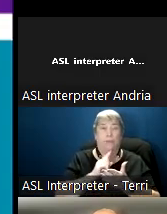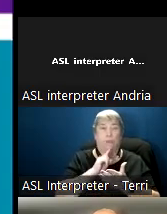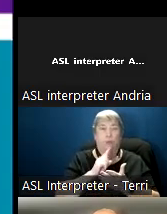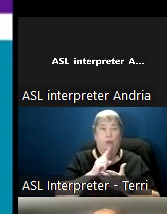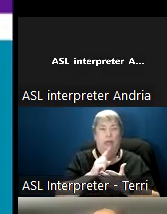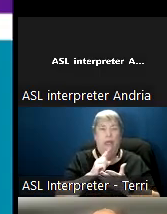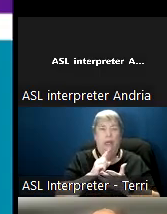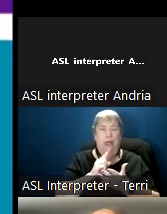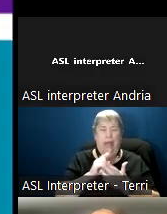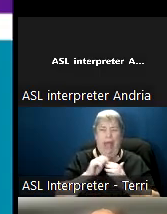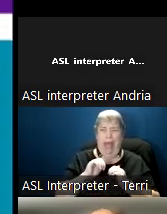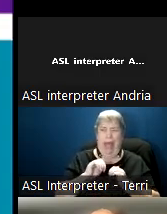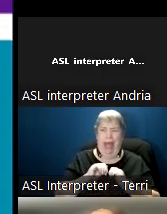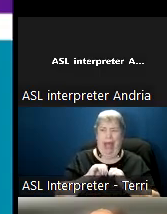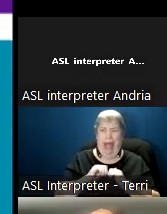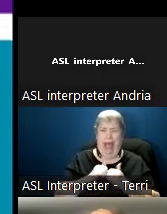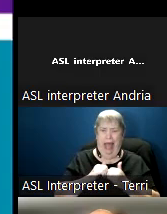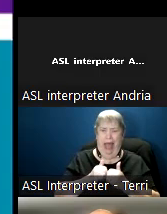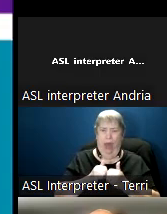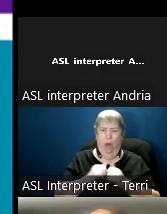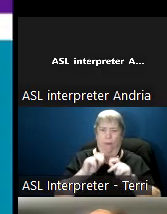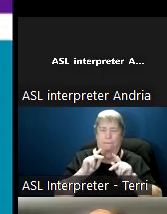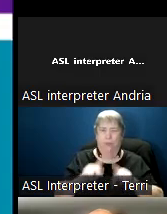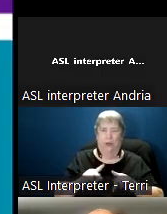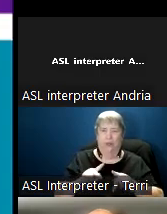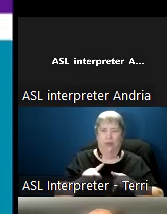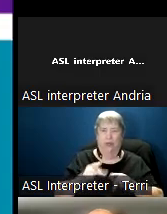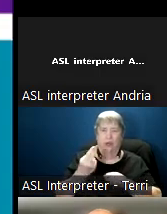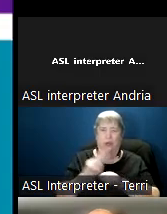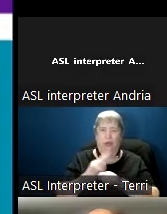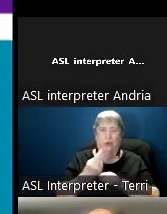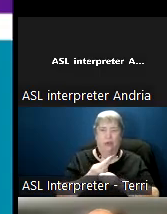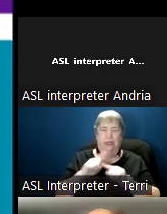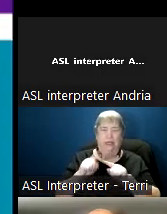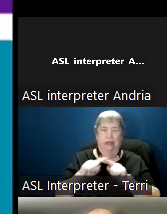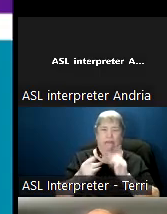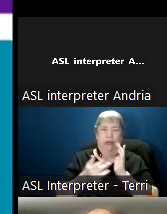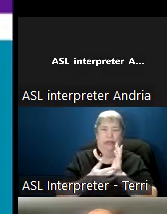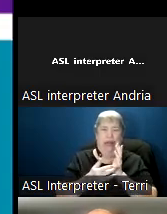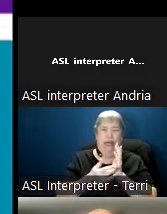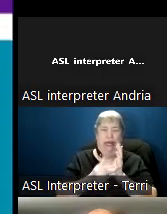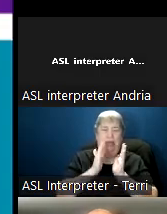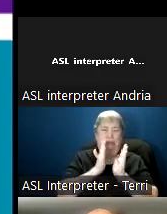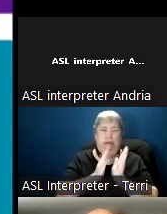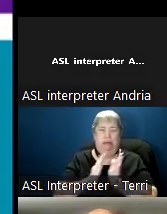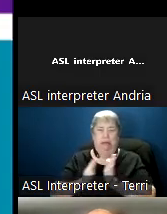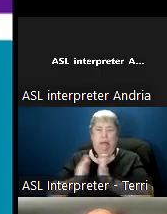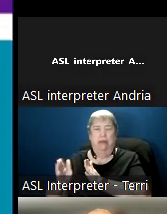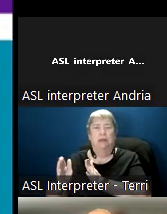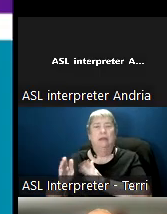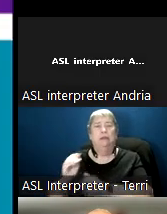how somebody has managed to use tactics. And so if you